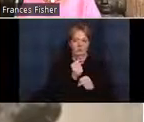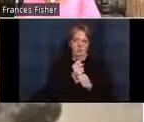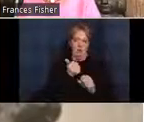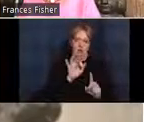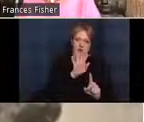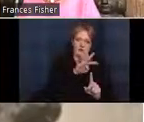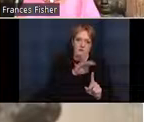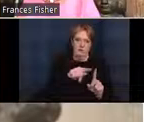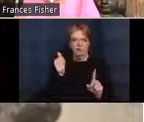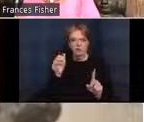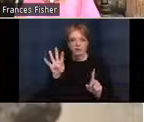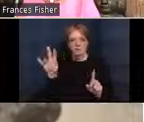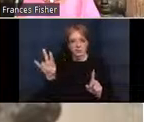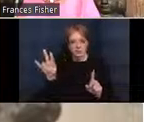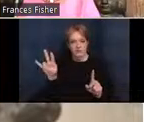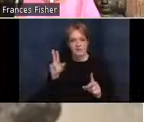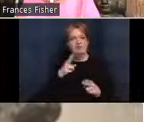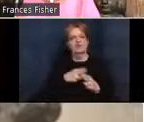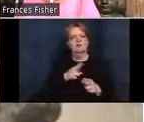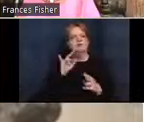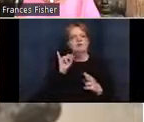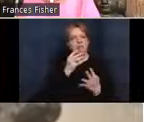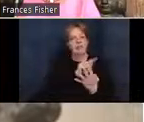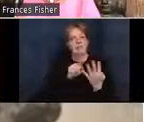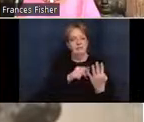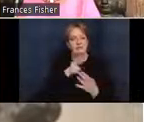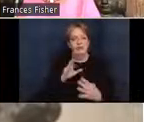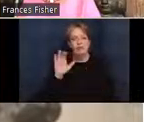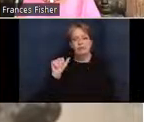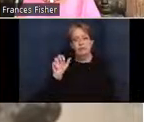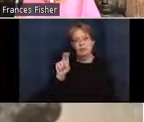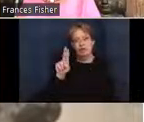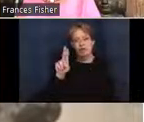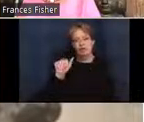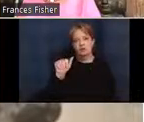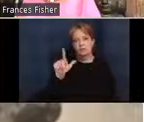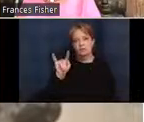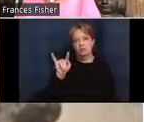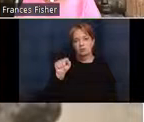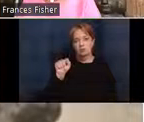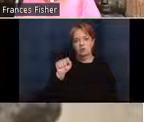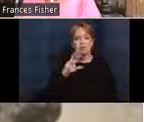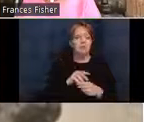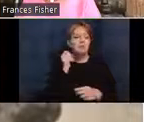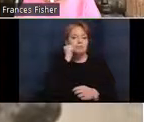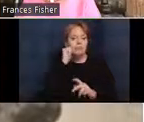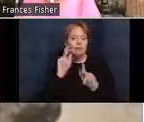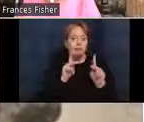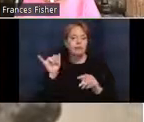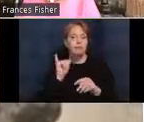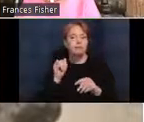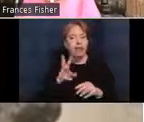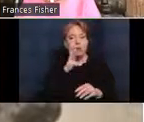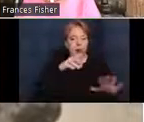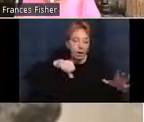47, and several more created in the late 1940s, portraying everyday subject matter, such as people cutting hair, children pumping water,